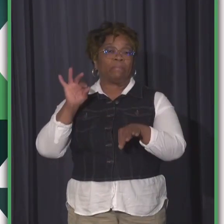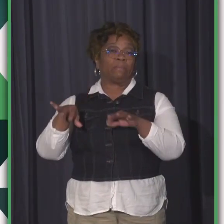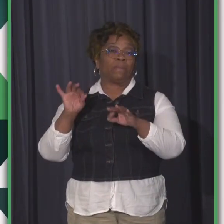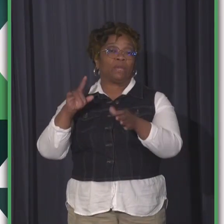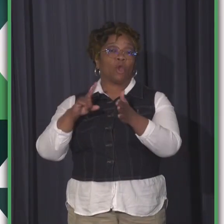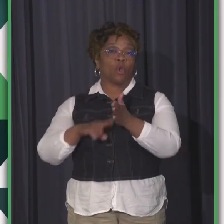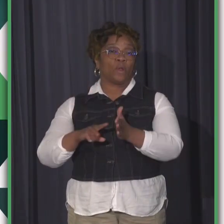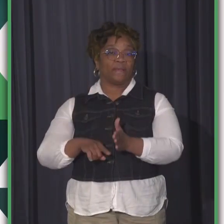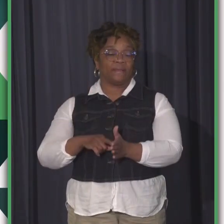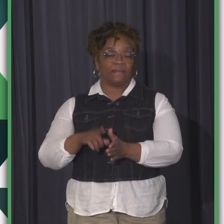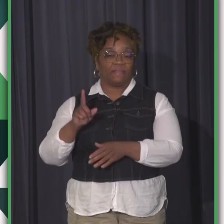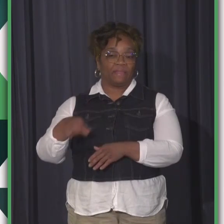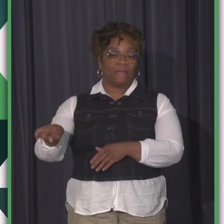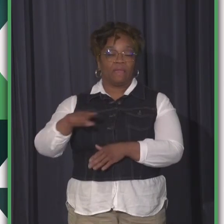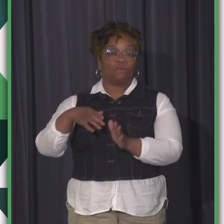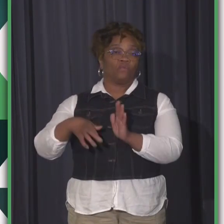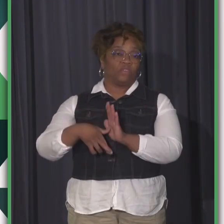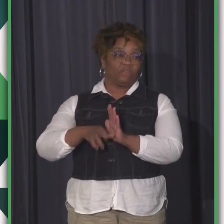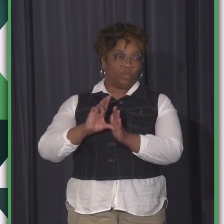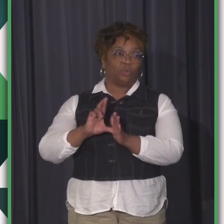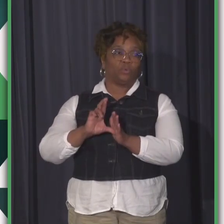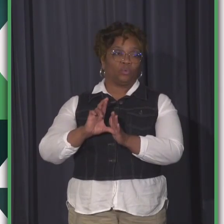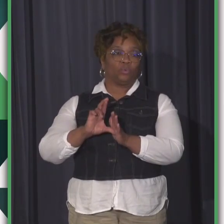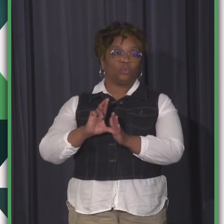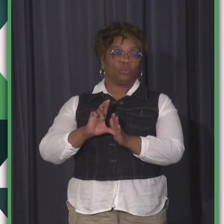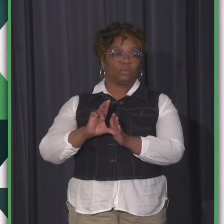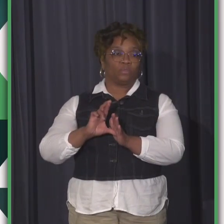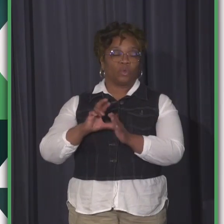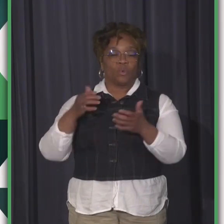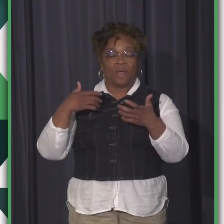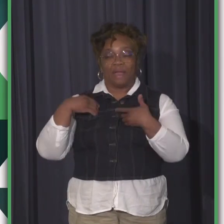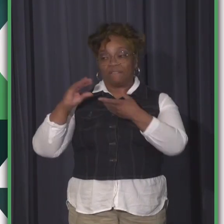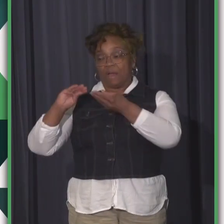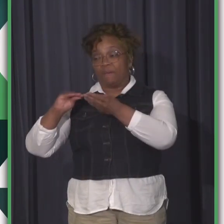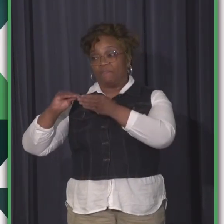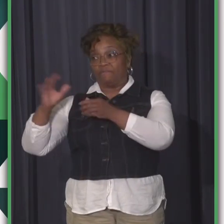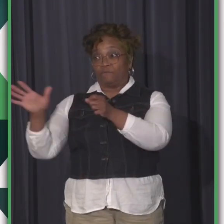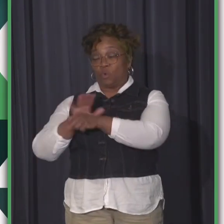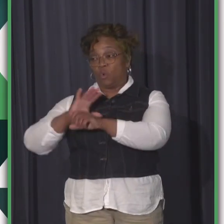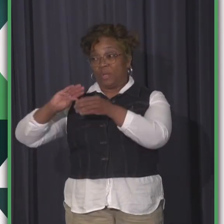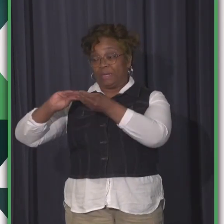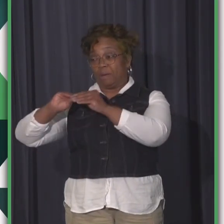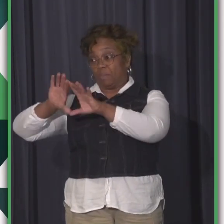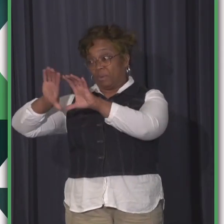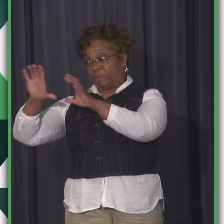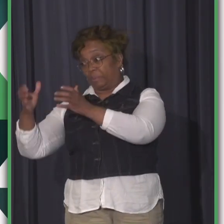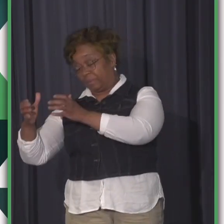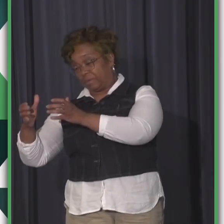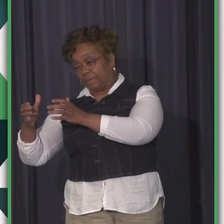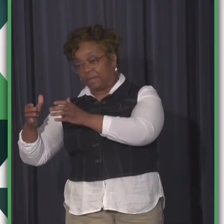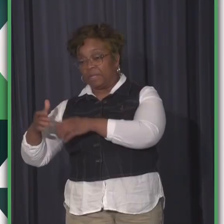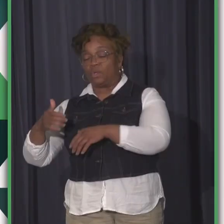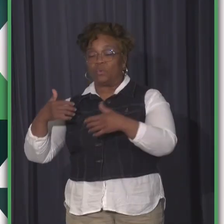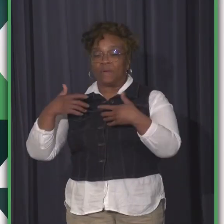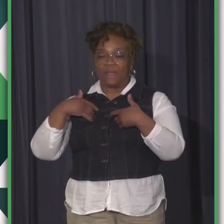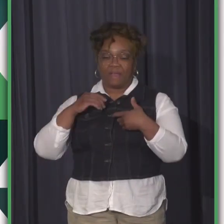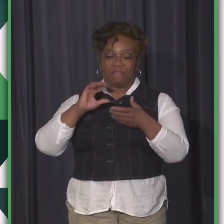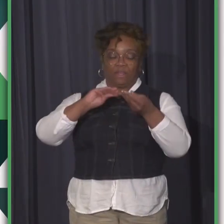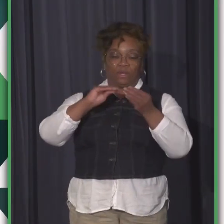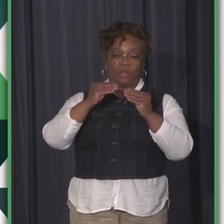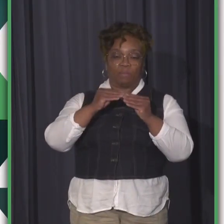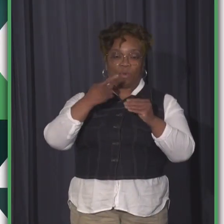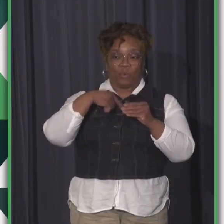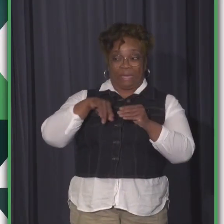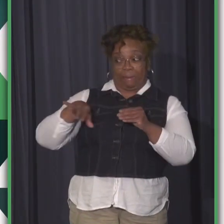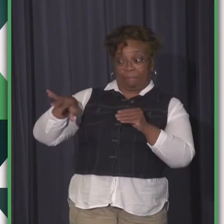have actually reviewed of that total number. And it sounds like Dr. Martin, at a later date, will be able to provide the total number of events so the